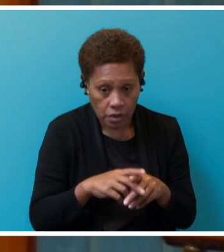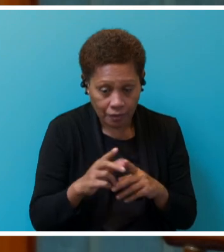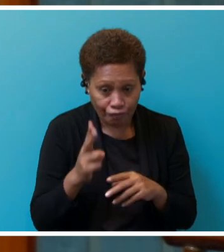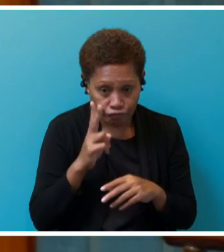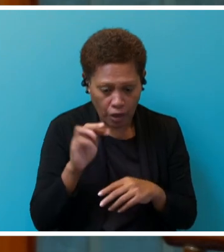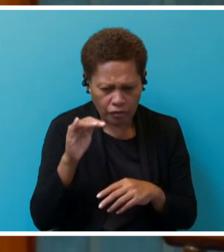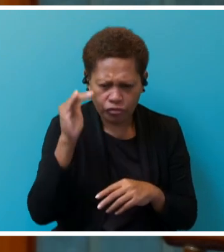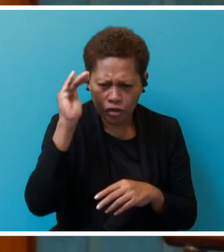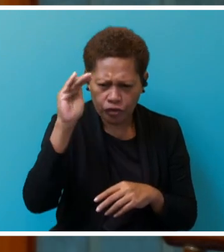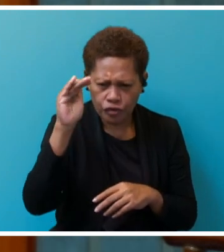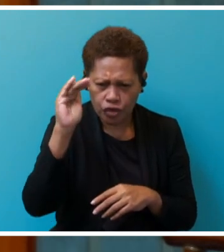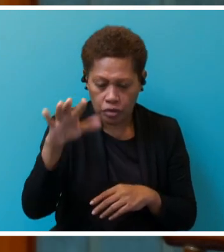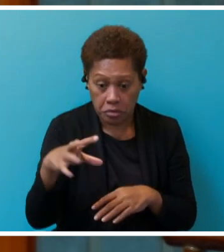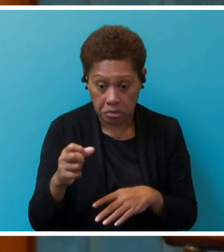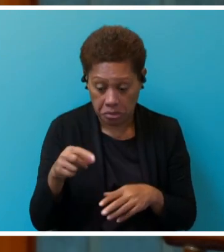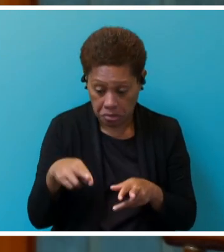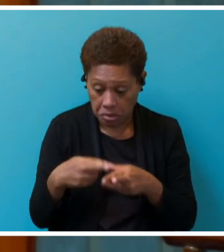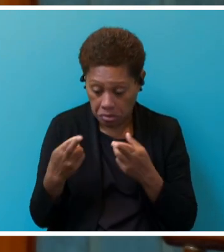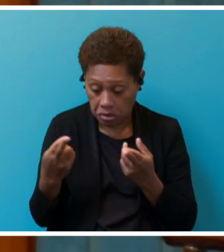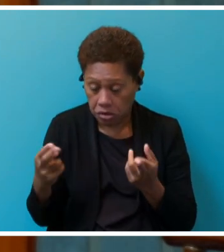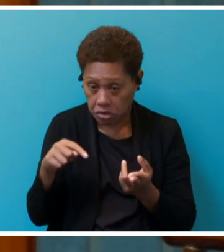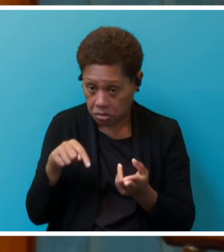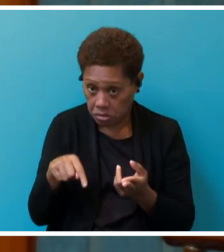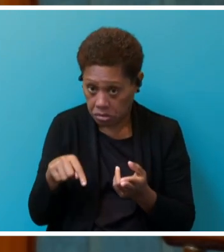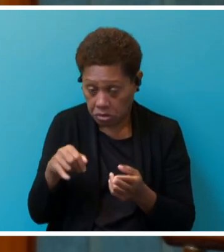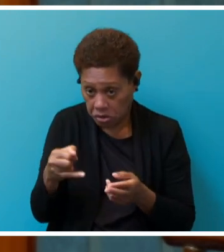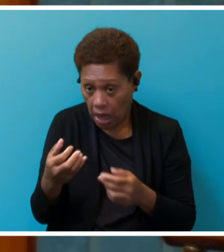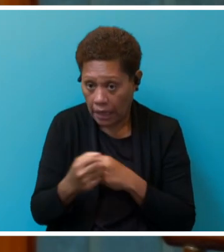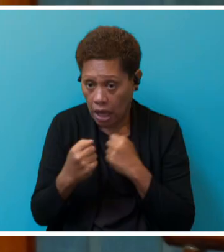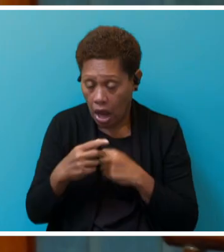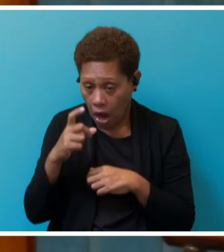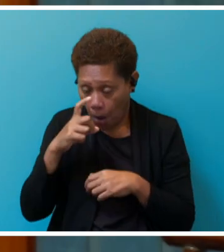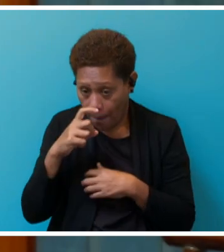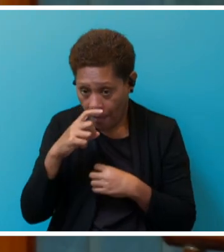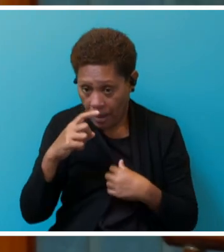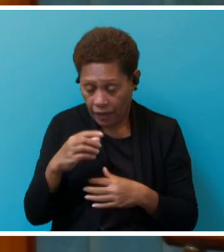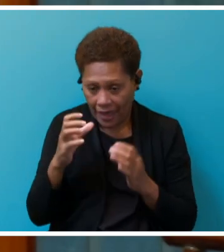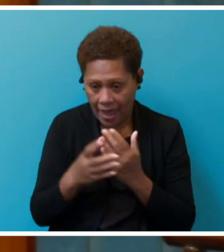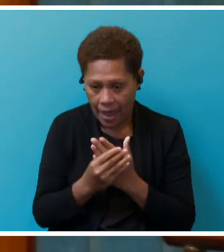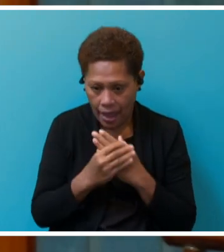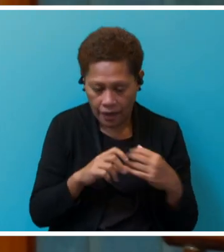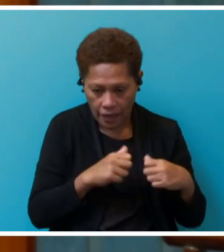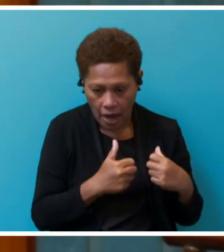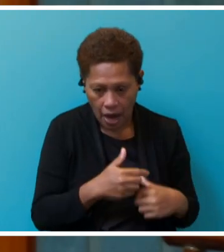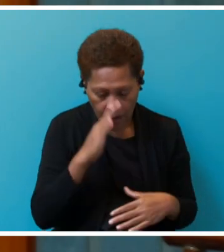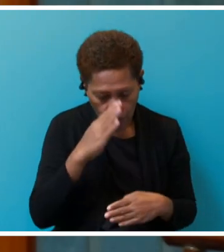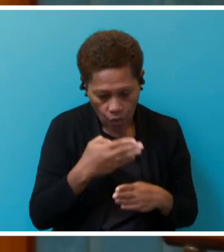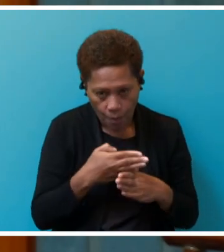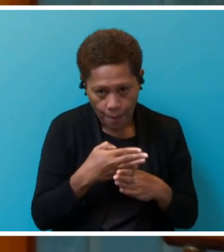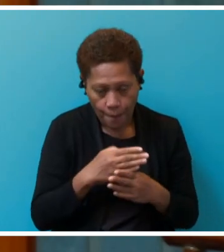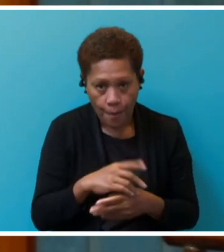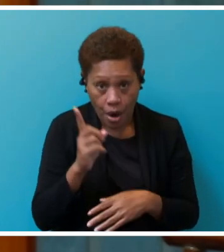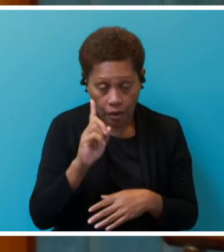remember that our greatest resource has always been our people, their hands, their hearts, and their hope. Today